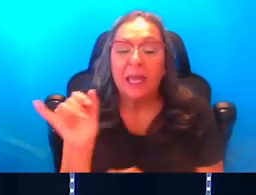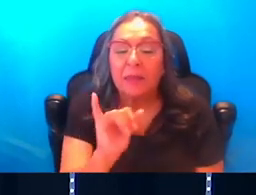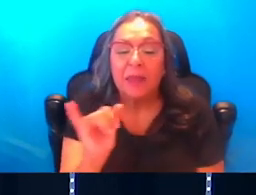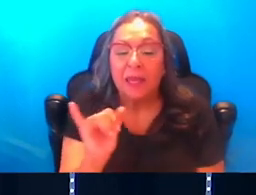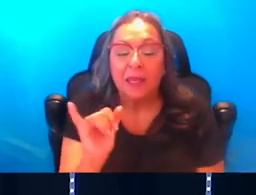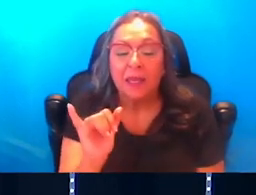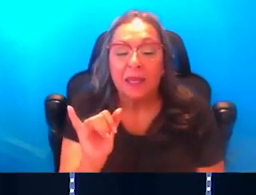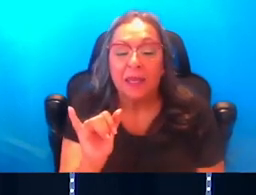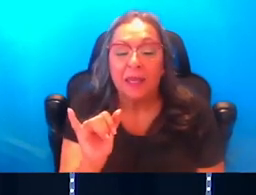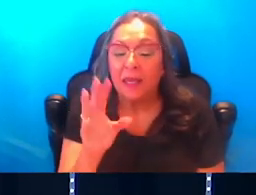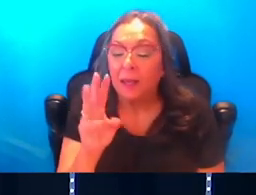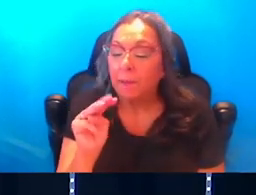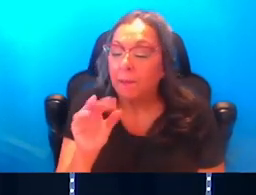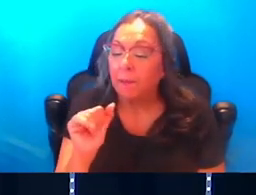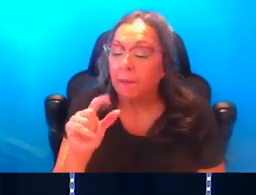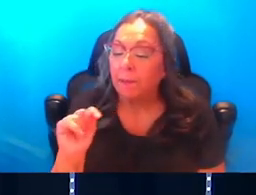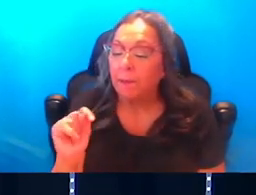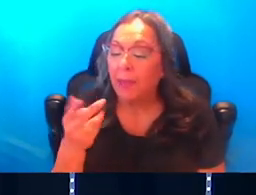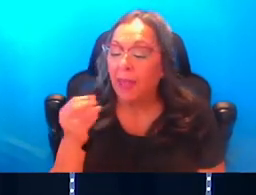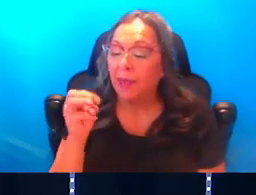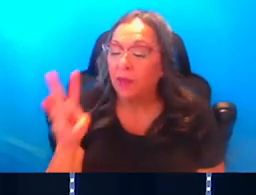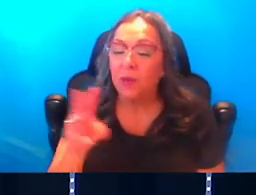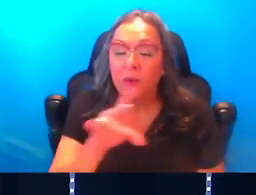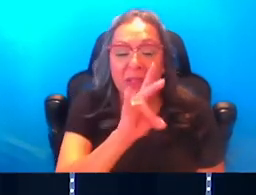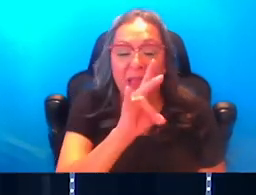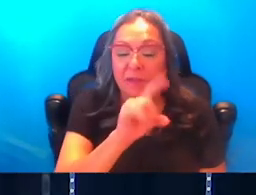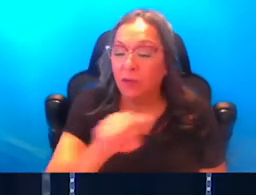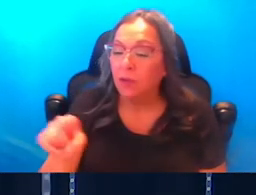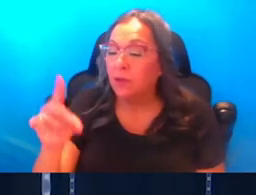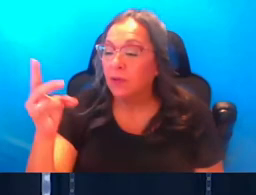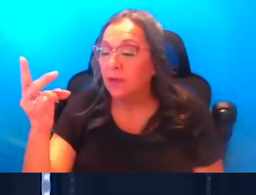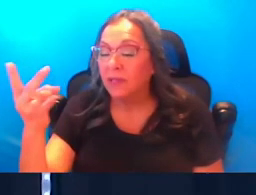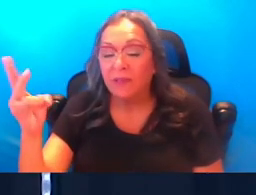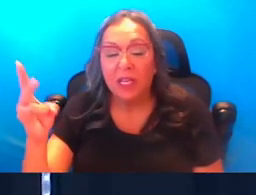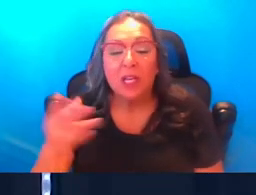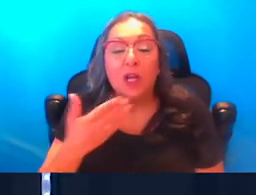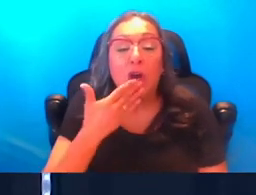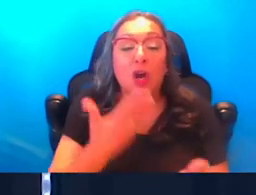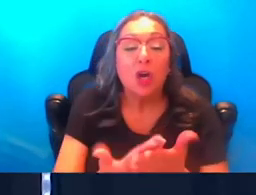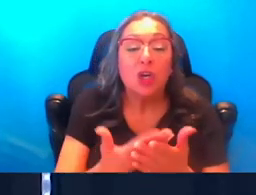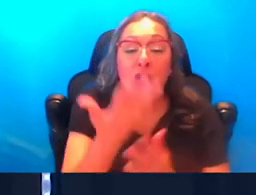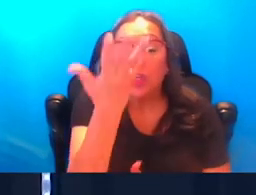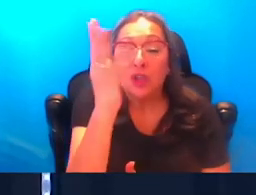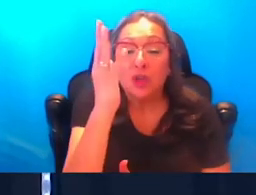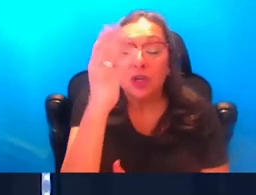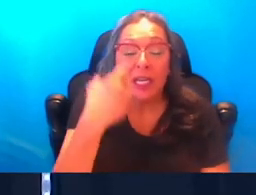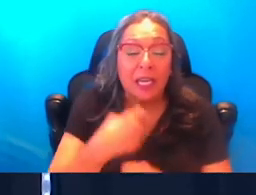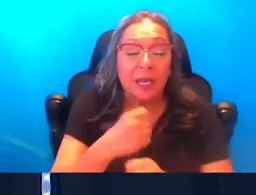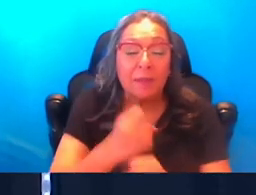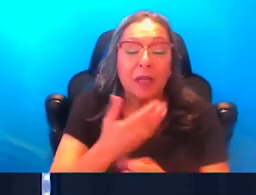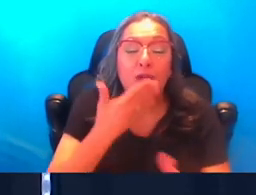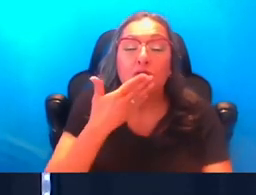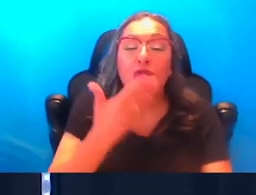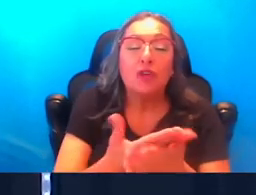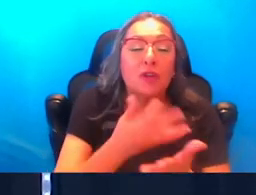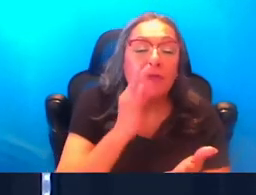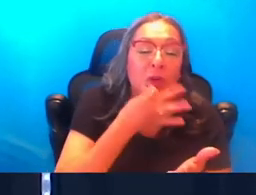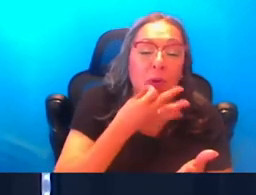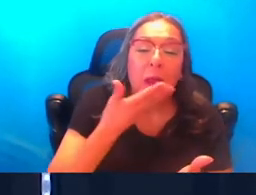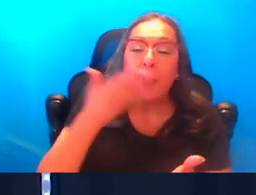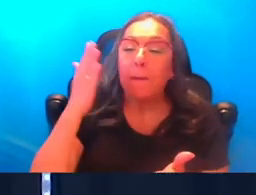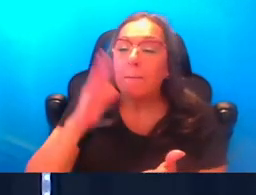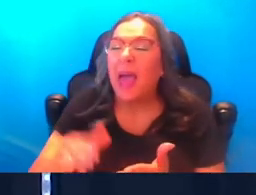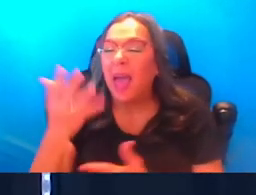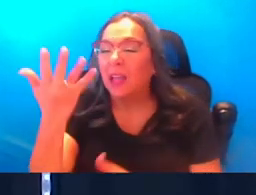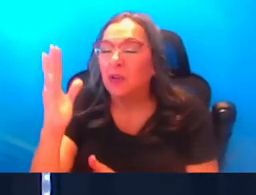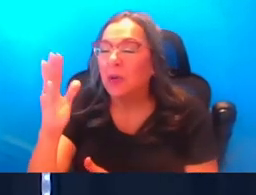better. Matthew 7:17. A good tree, Jesus says, produces good fruit, and a bad tree produces bad fruit. A good